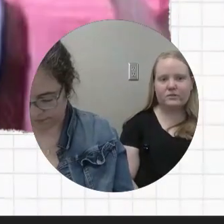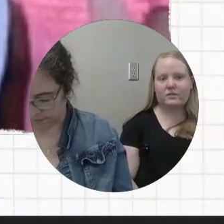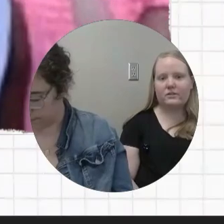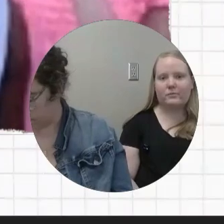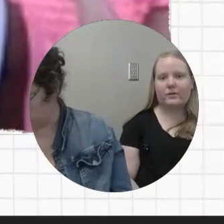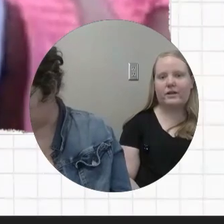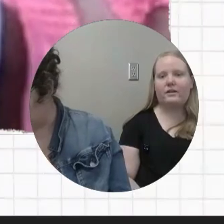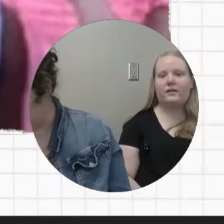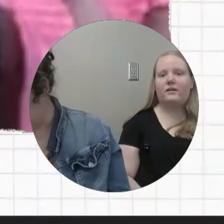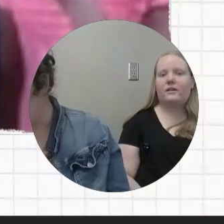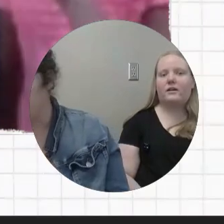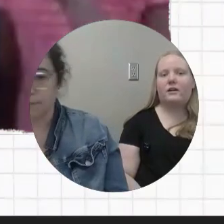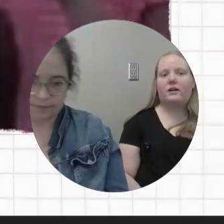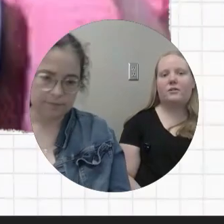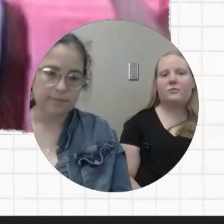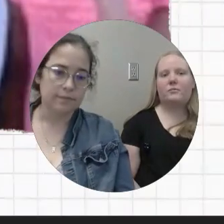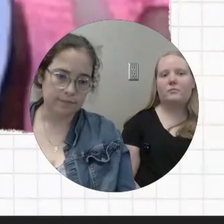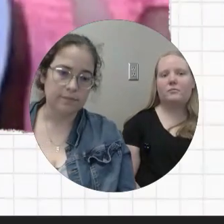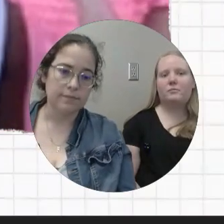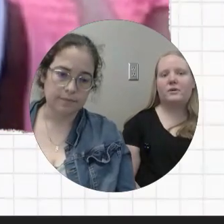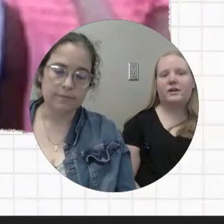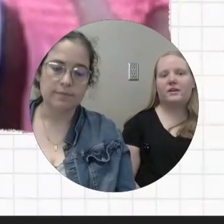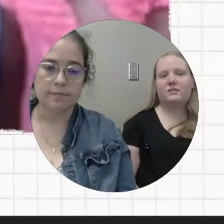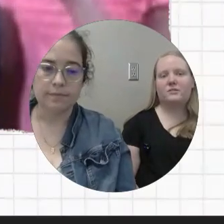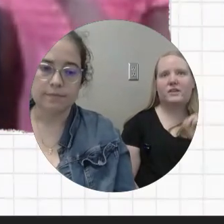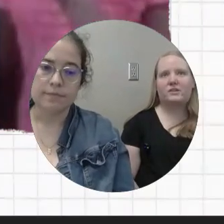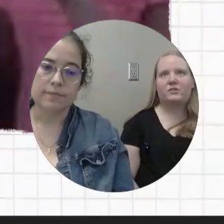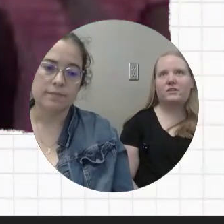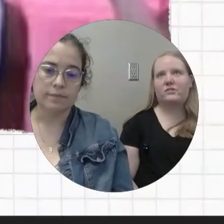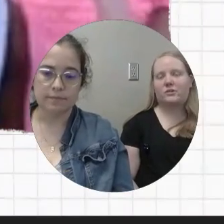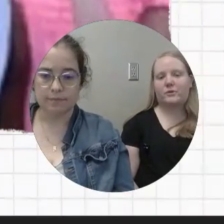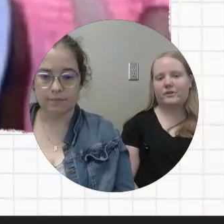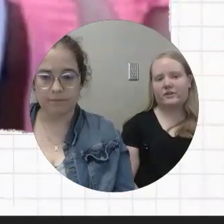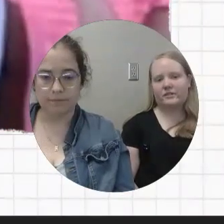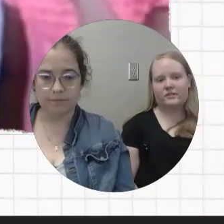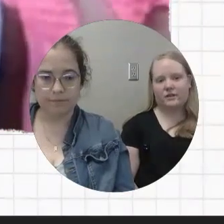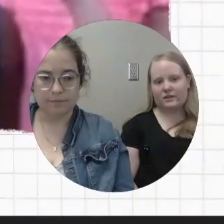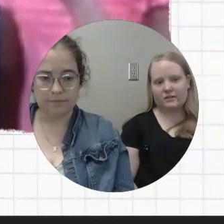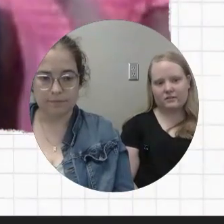kid this? Speak directly to them. The interpreter will still interpret.